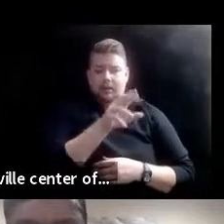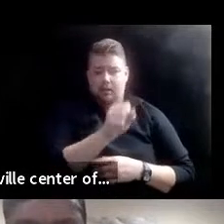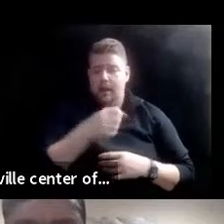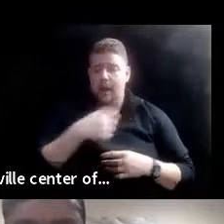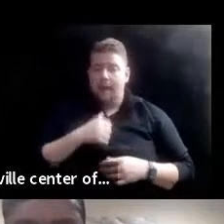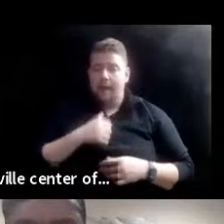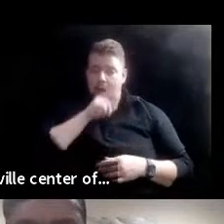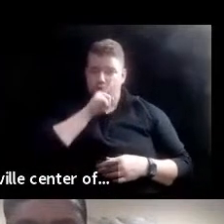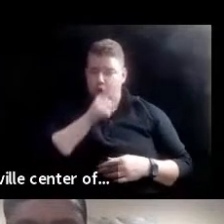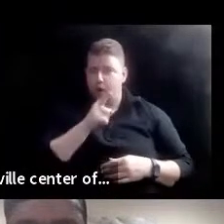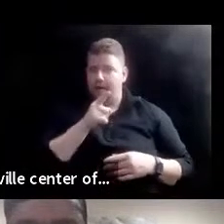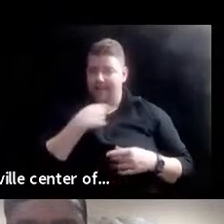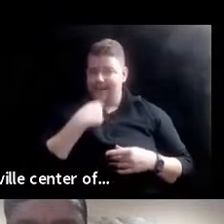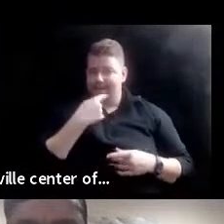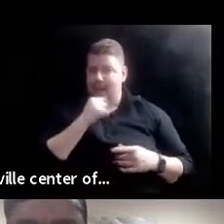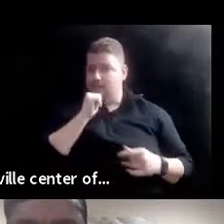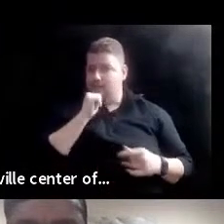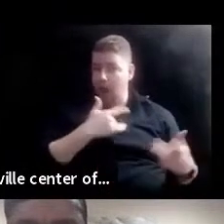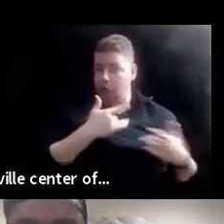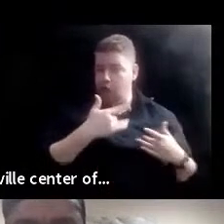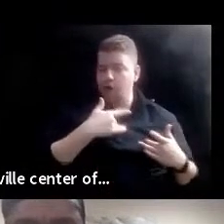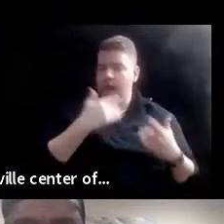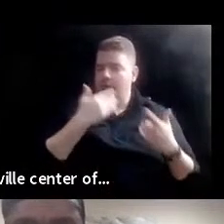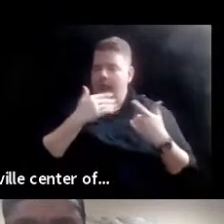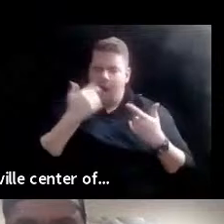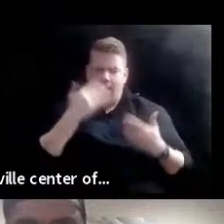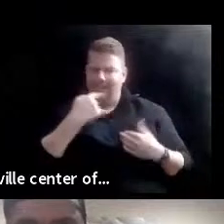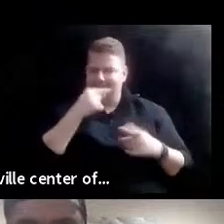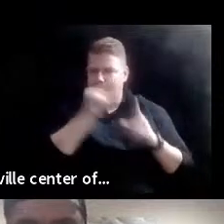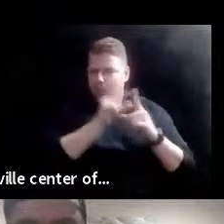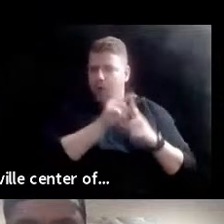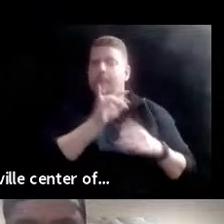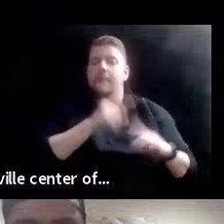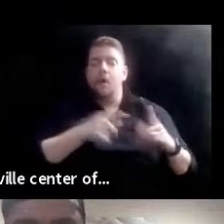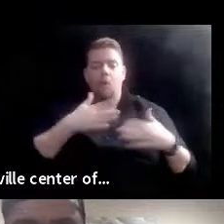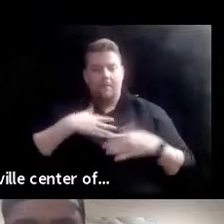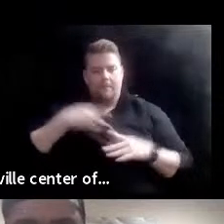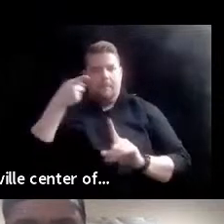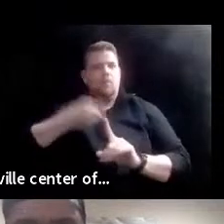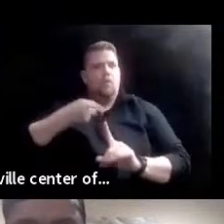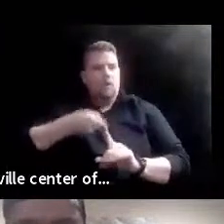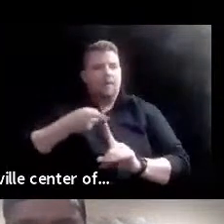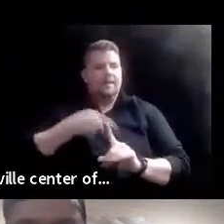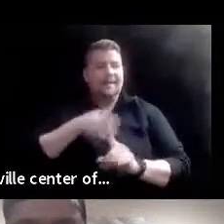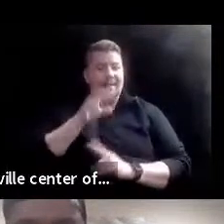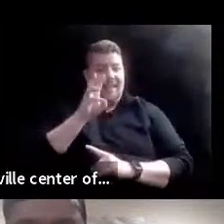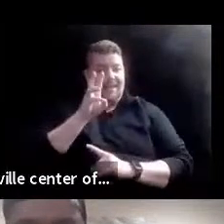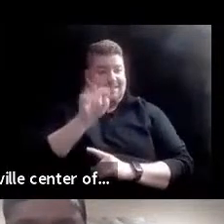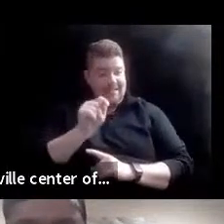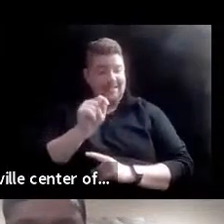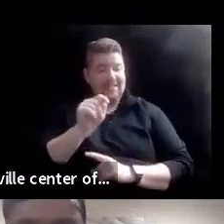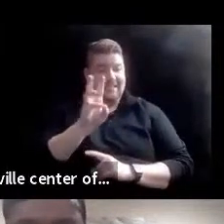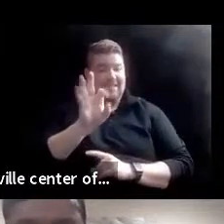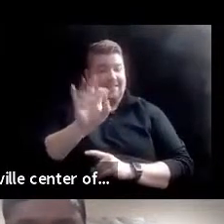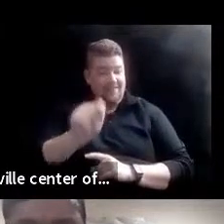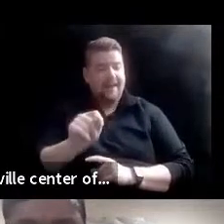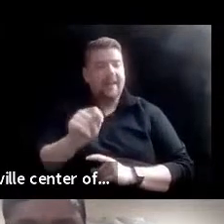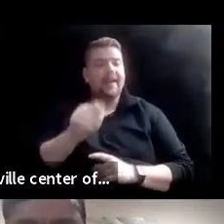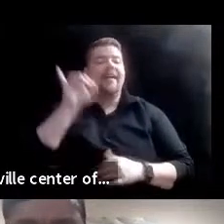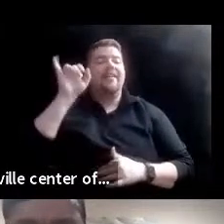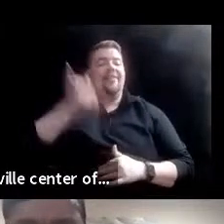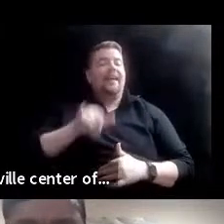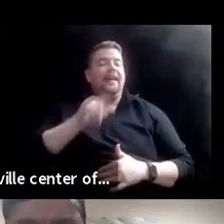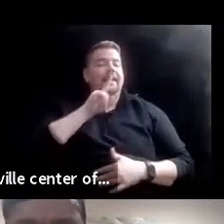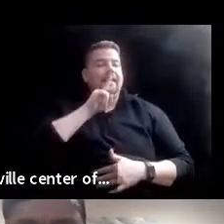whether I said not a concern. What I was getting at was simply that the 6 feet was an alternative to the